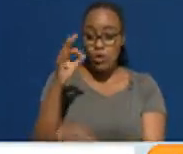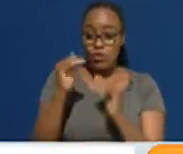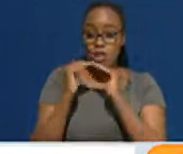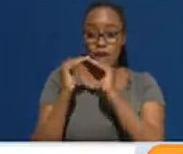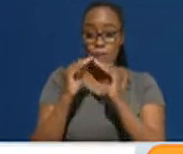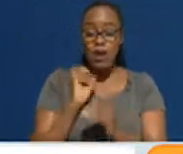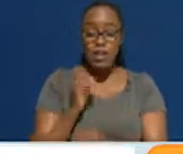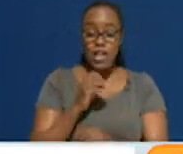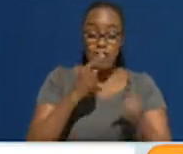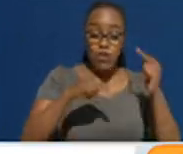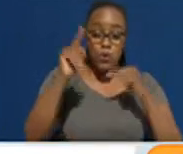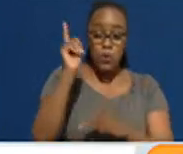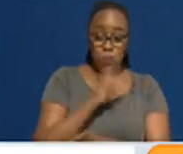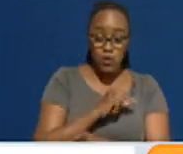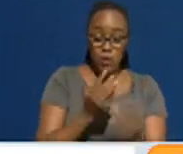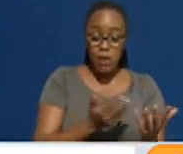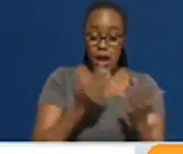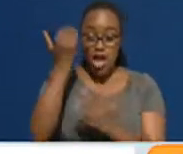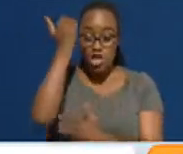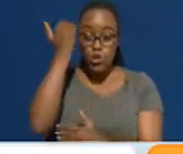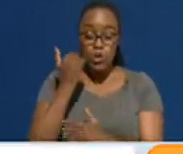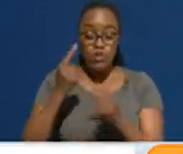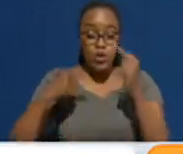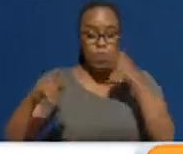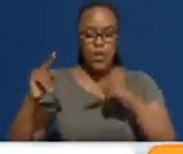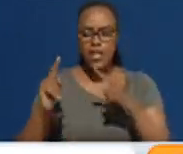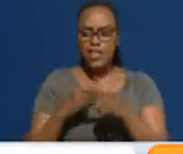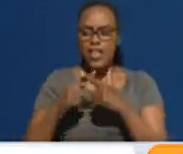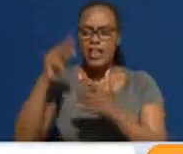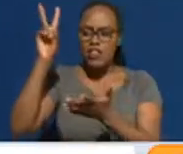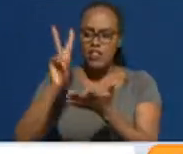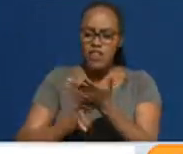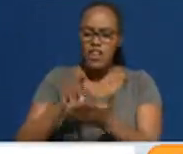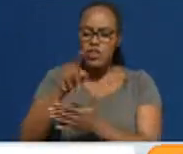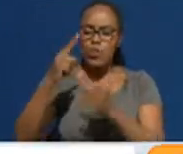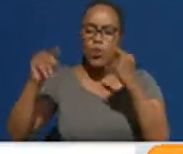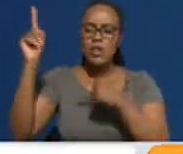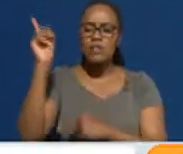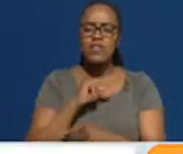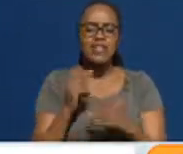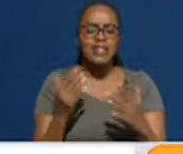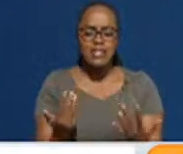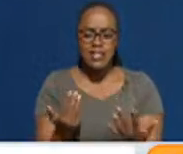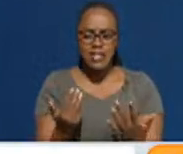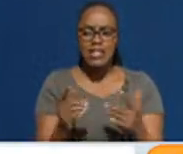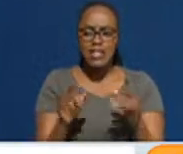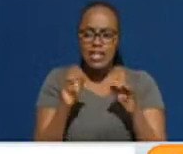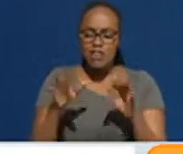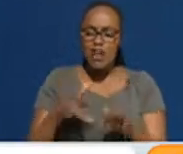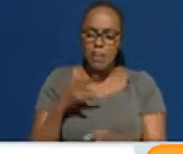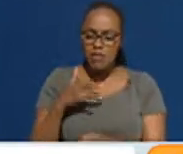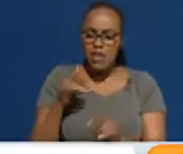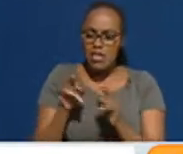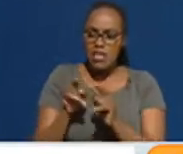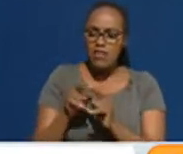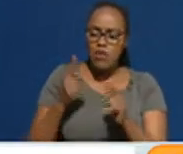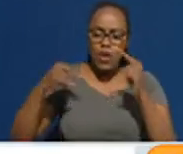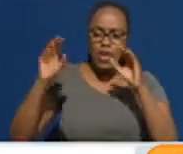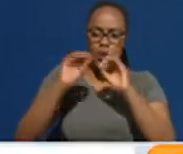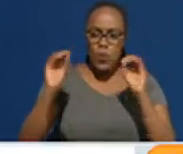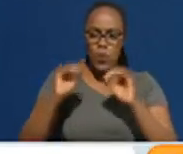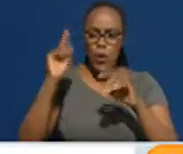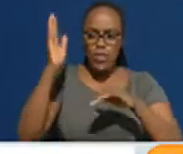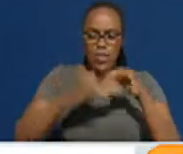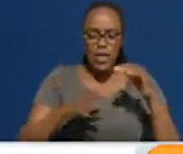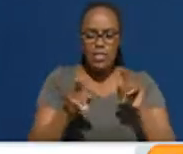that if you won and I've taken you to court, you win at the court, it even validates your victory more. Mm. You know. And if I feel that I was slighted, I didn't win, instead of